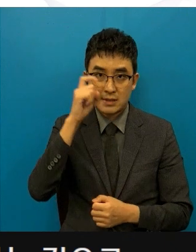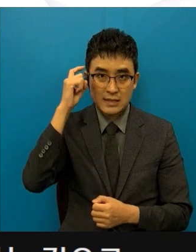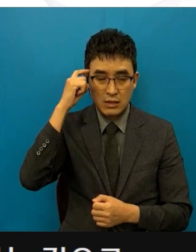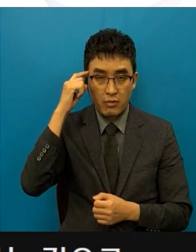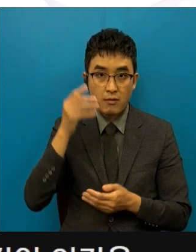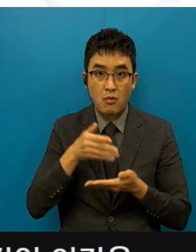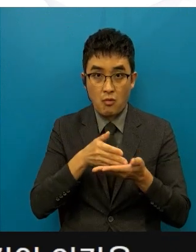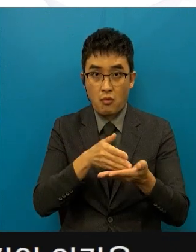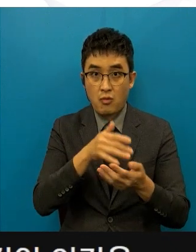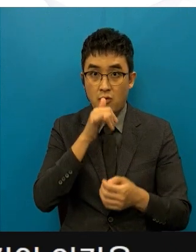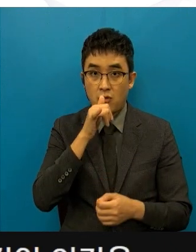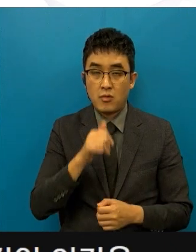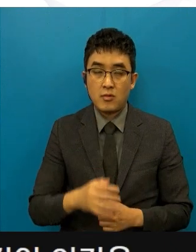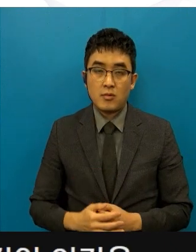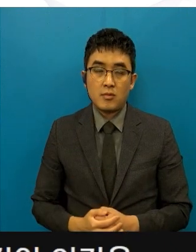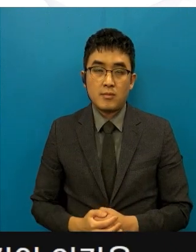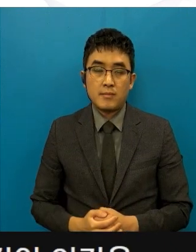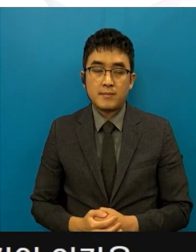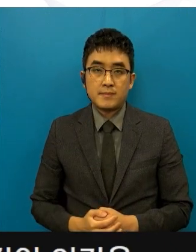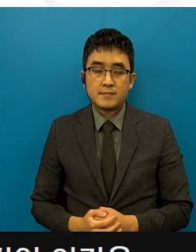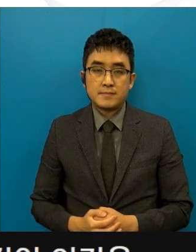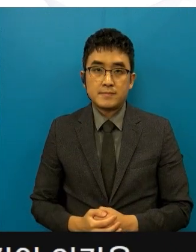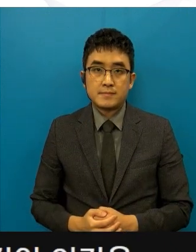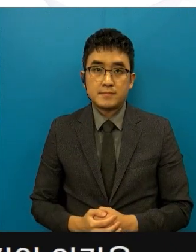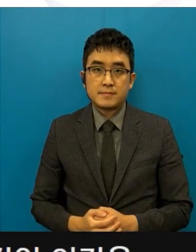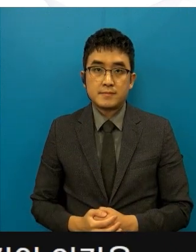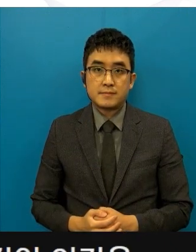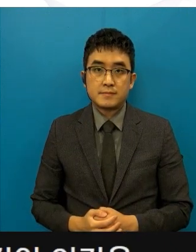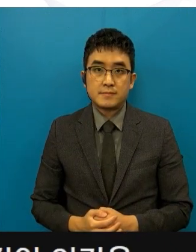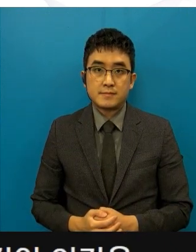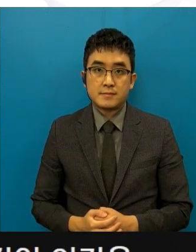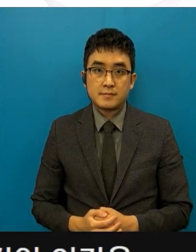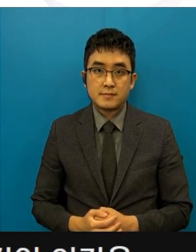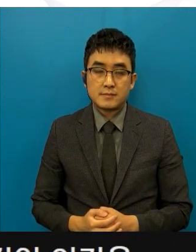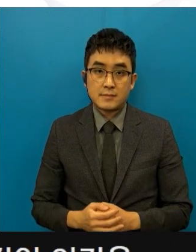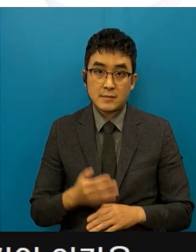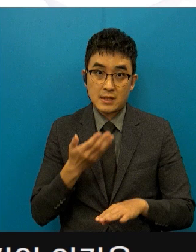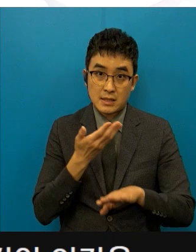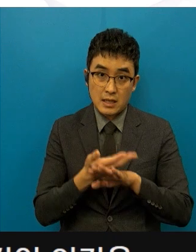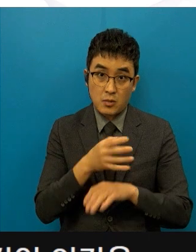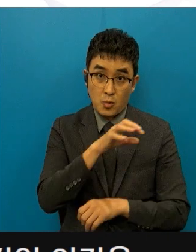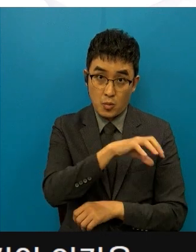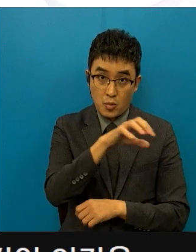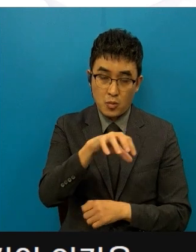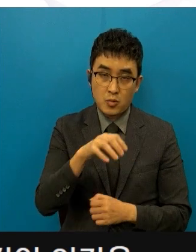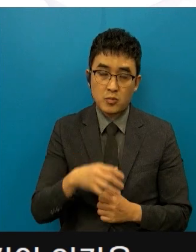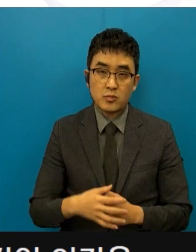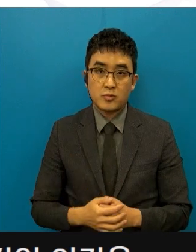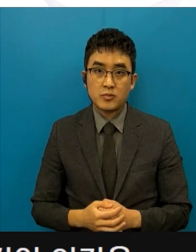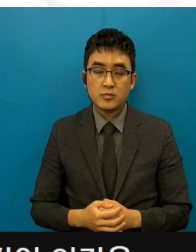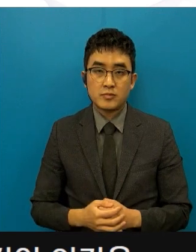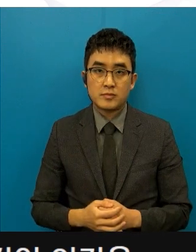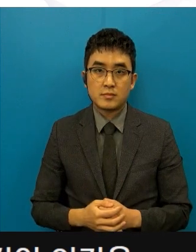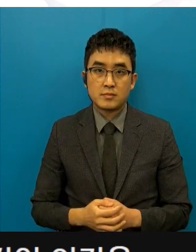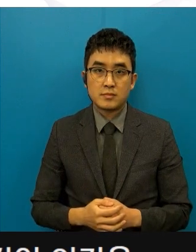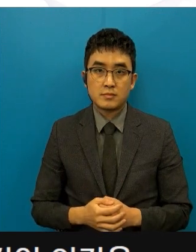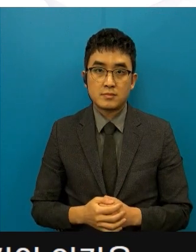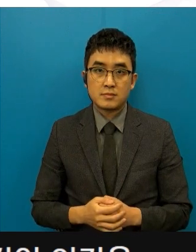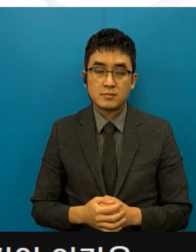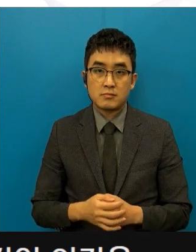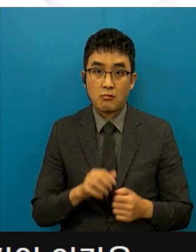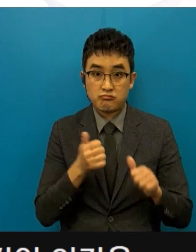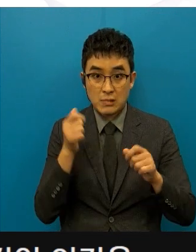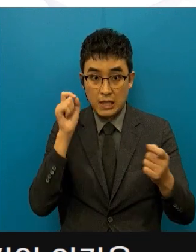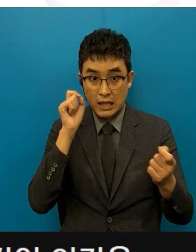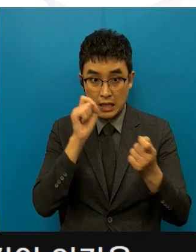end-of-life decision-making. Not only religious organizations, but also disability right groups